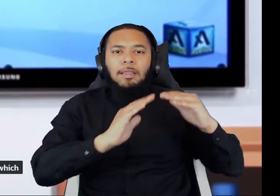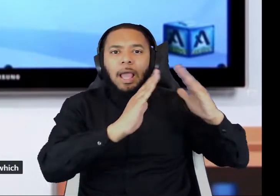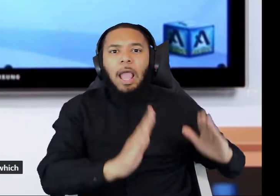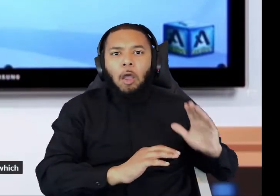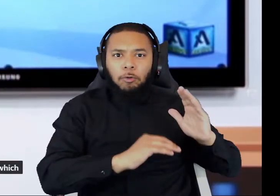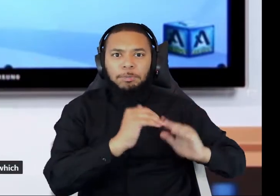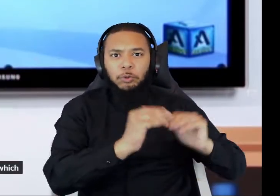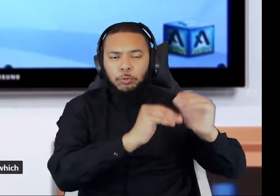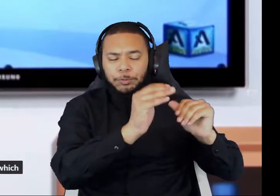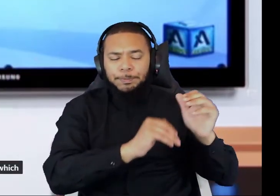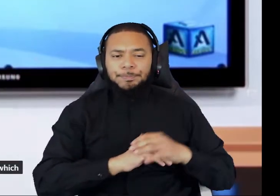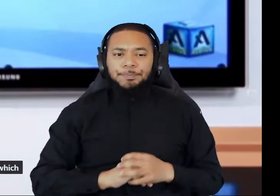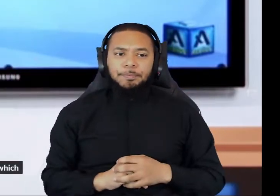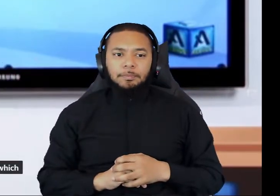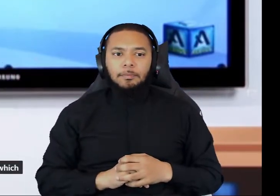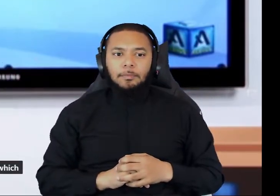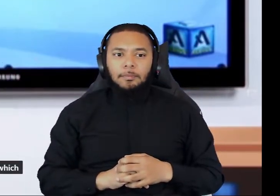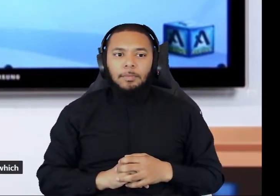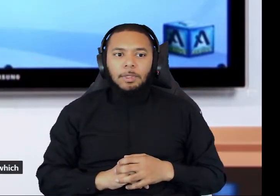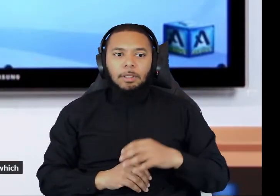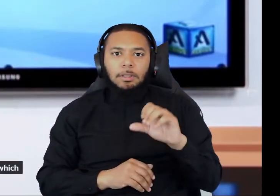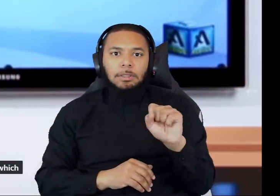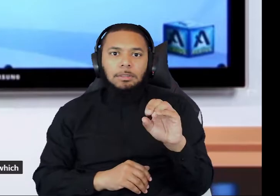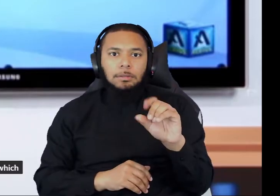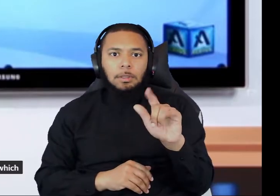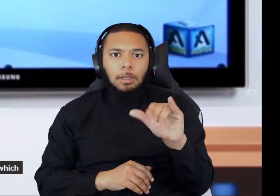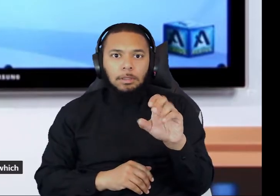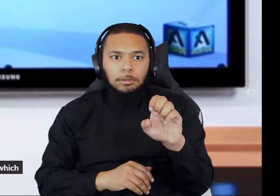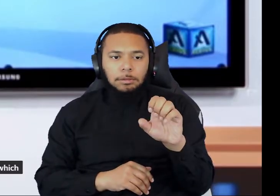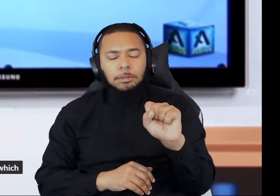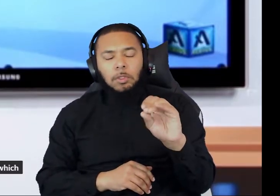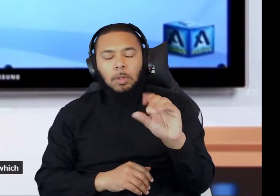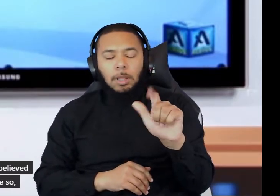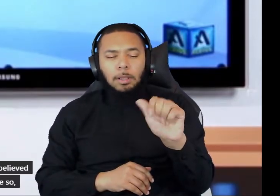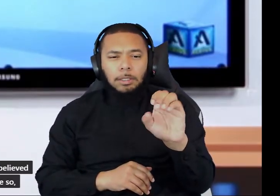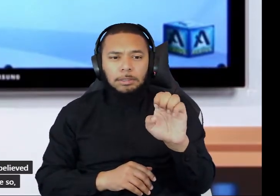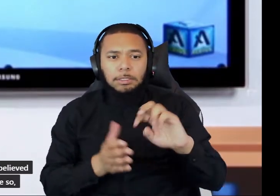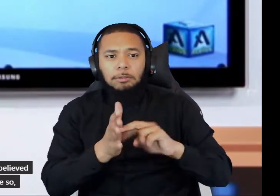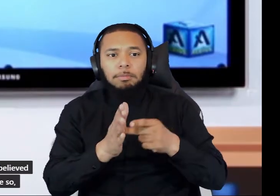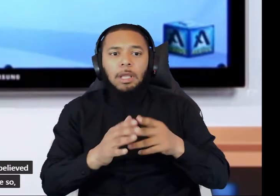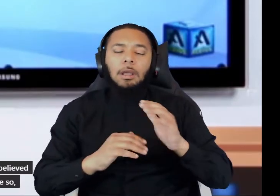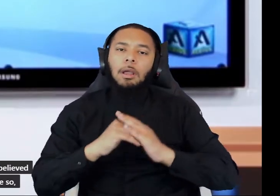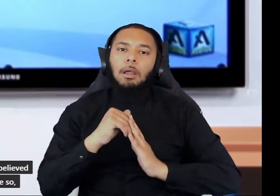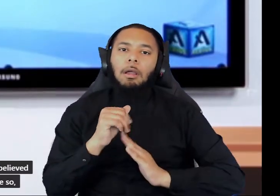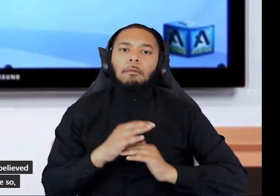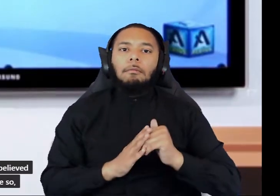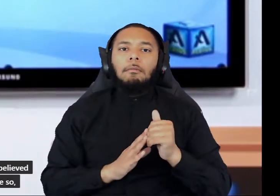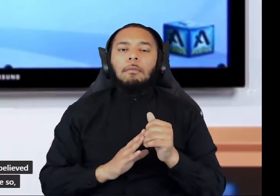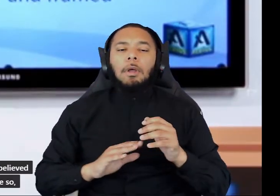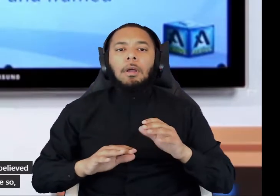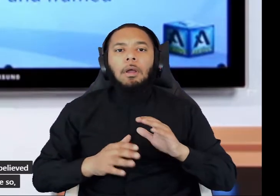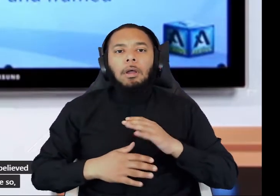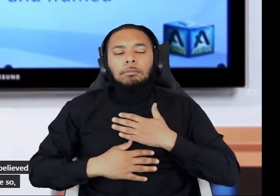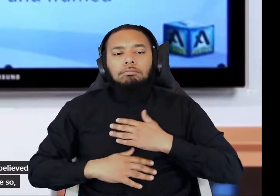builders. You'll be seeing solace, a noun which means comfort, relief,